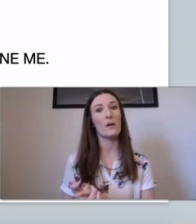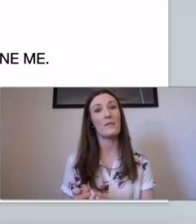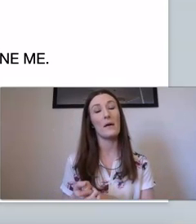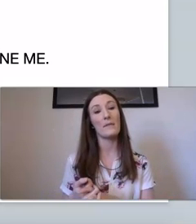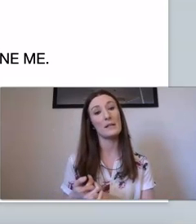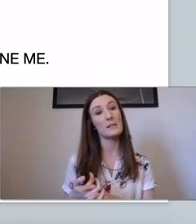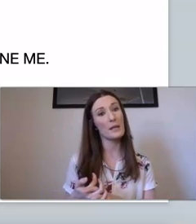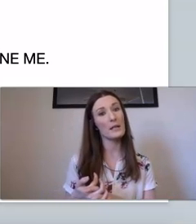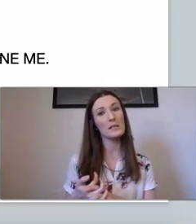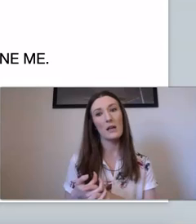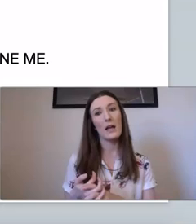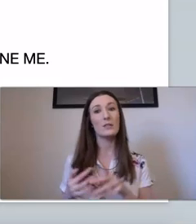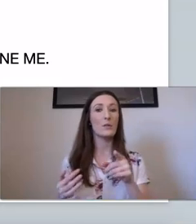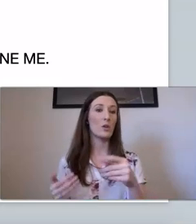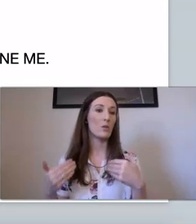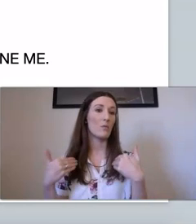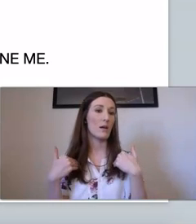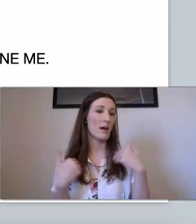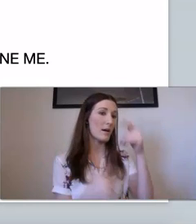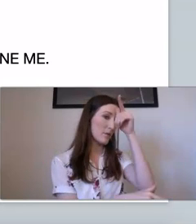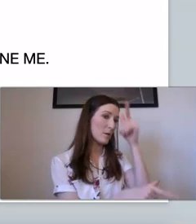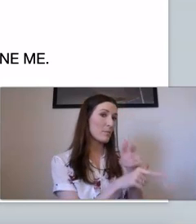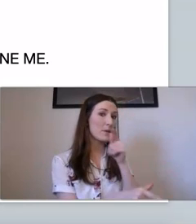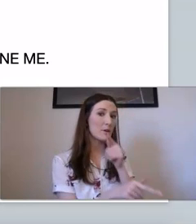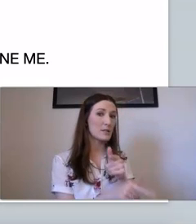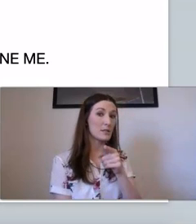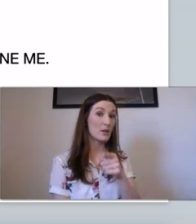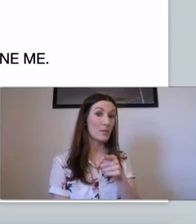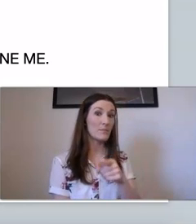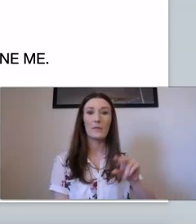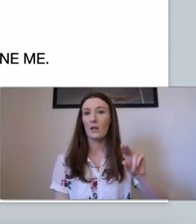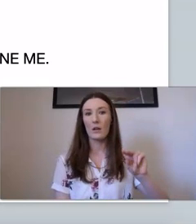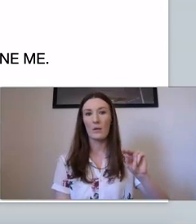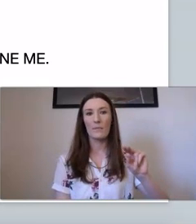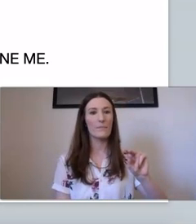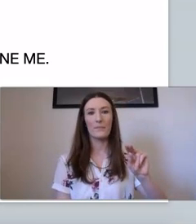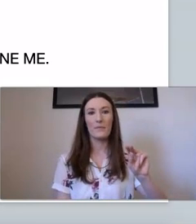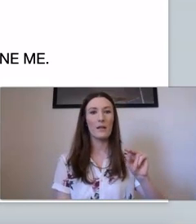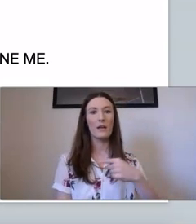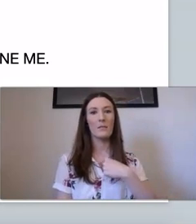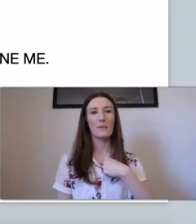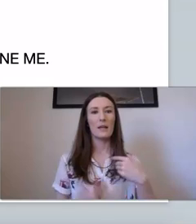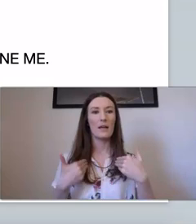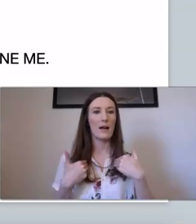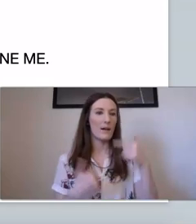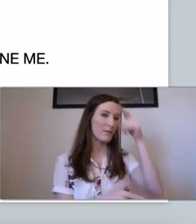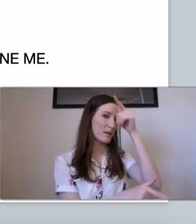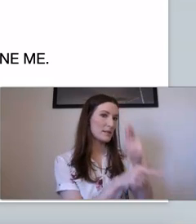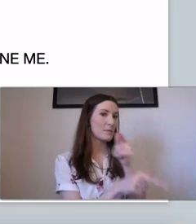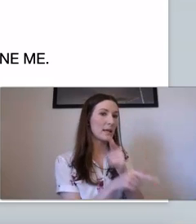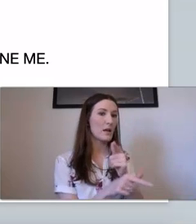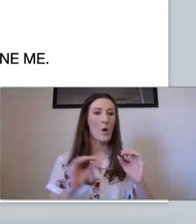be for if you have any siblings. Okay, so you have brother, sister, you? No. Me